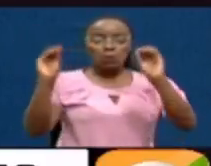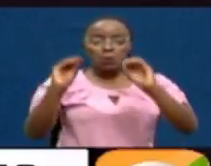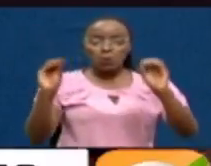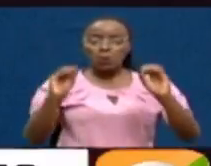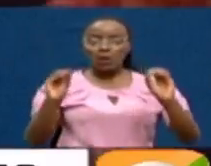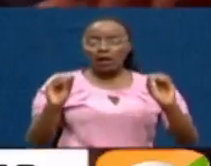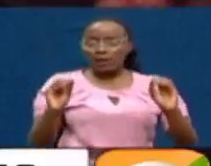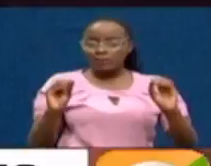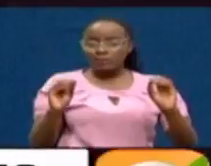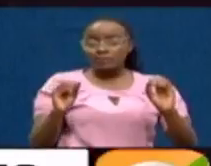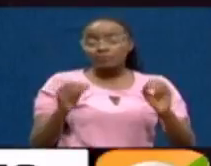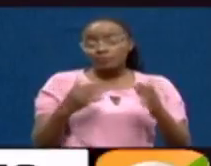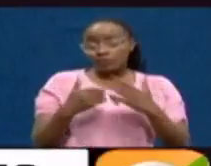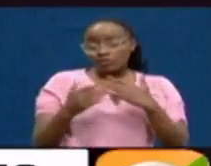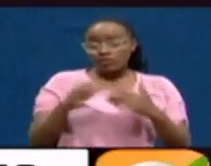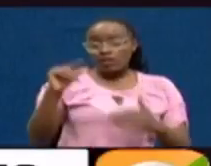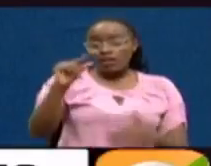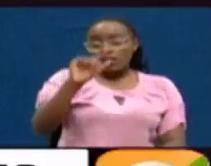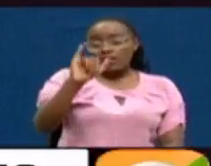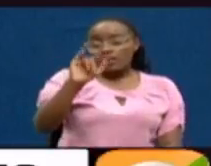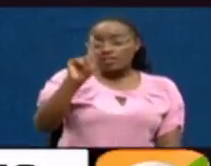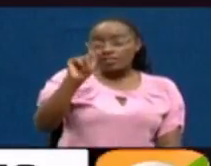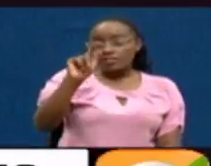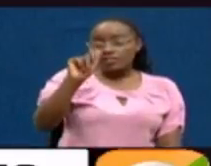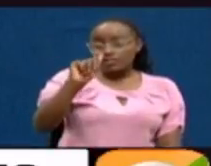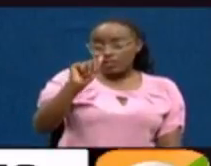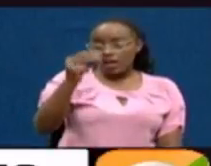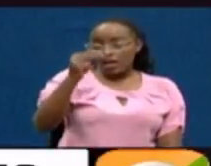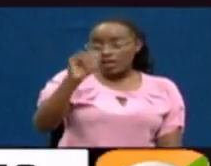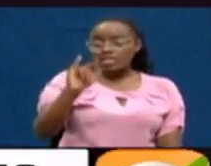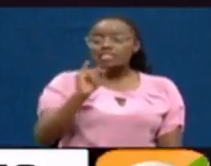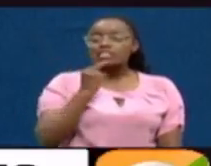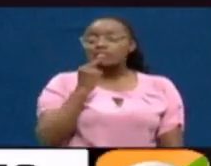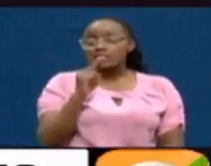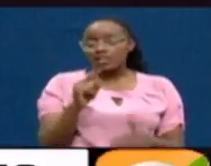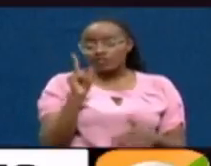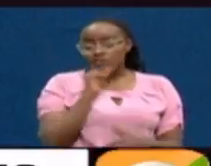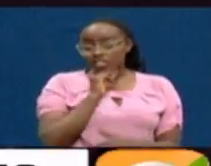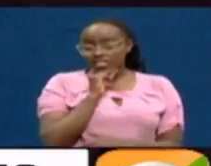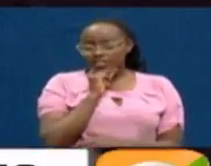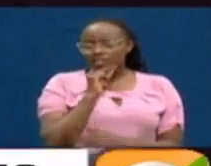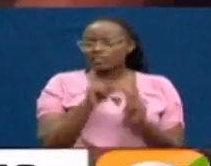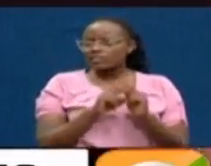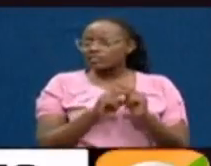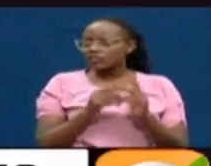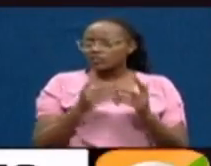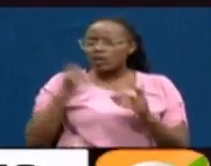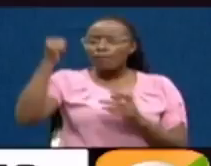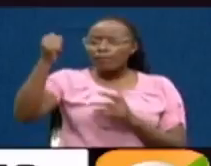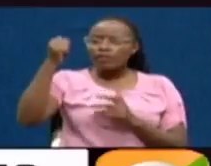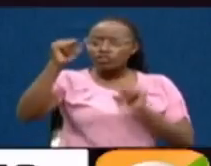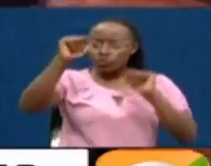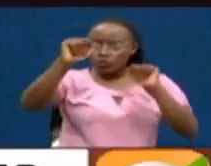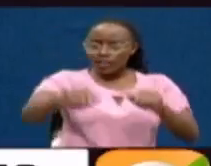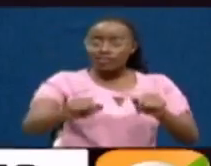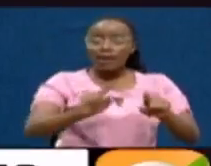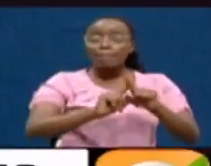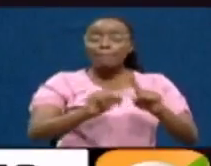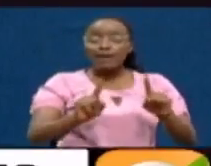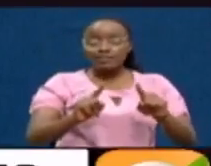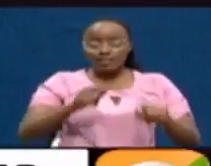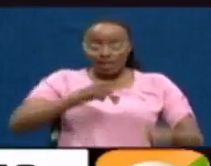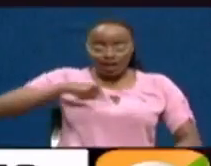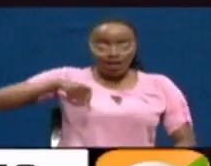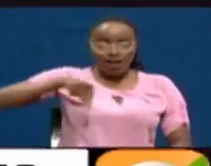believe, like Mr. Gitahi said, it all starts from, as much as it's political, it also starts from